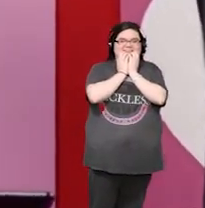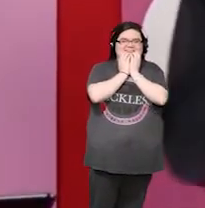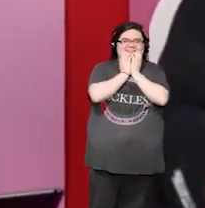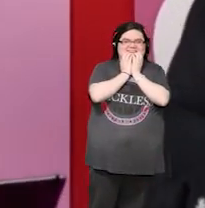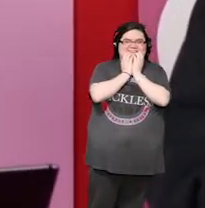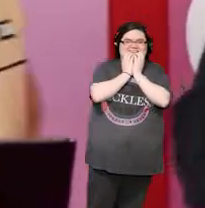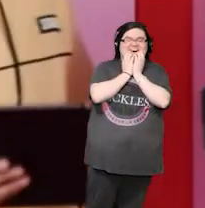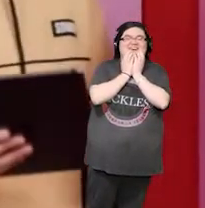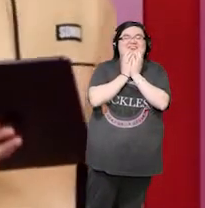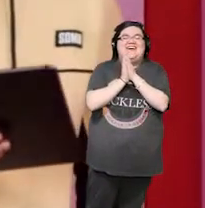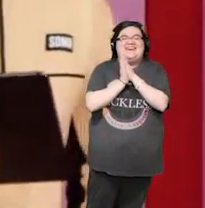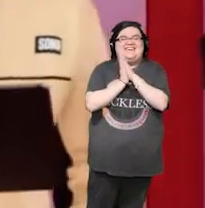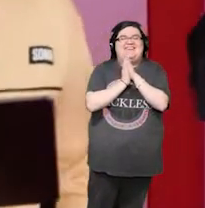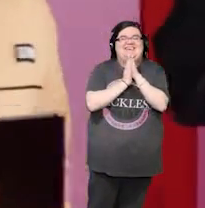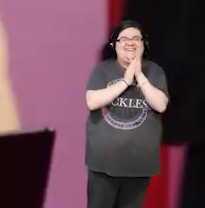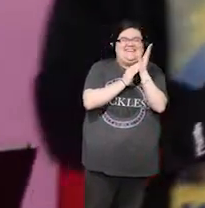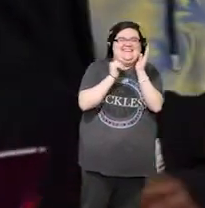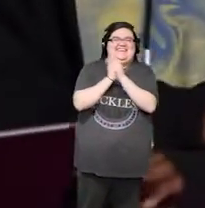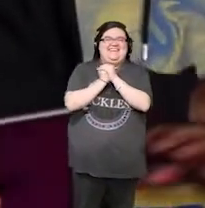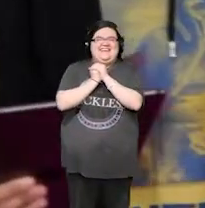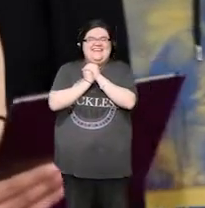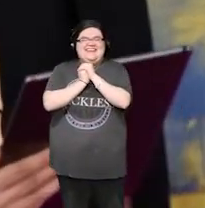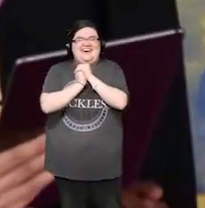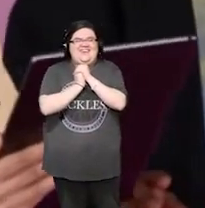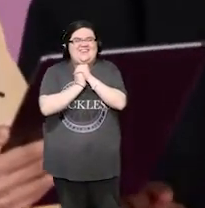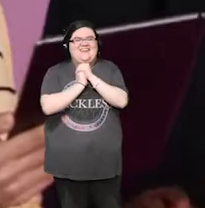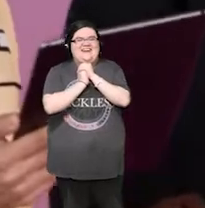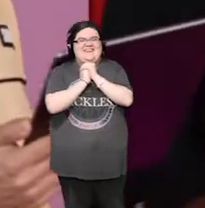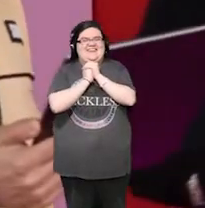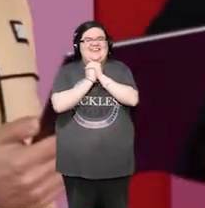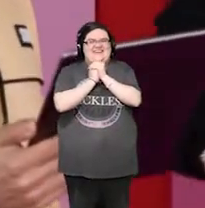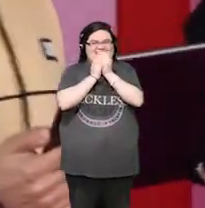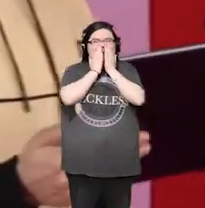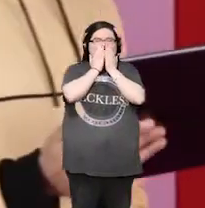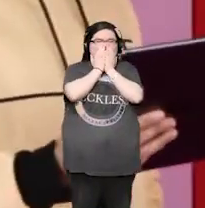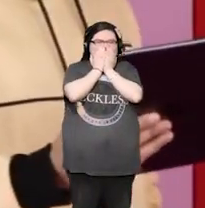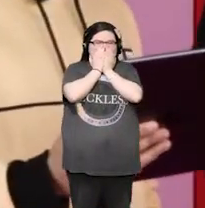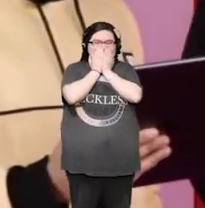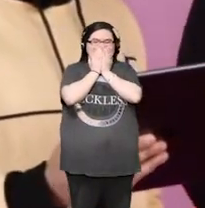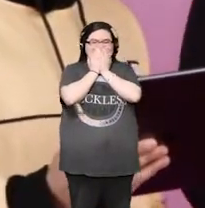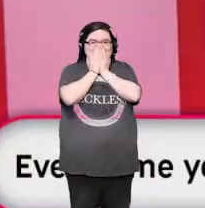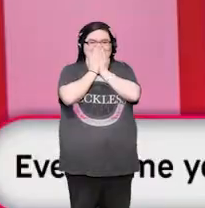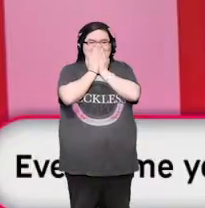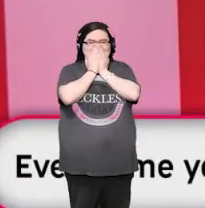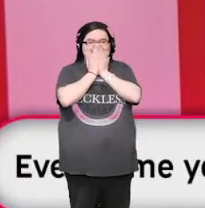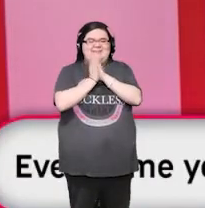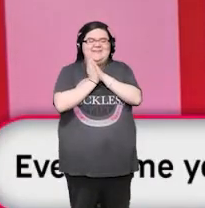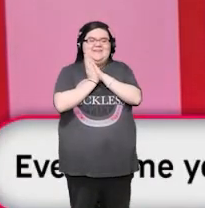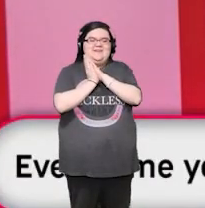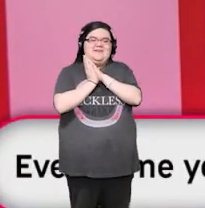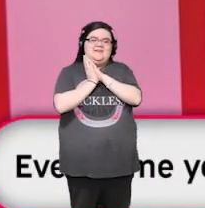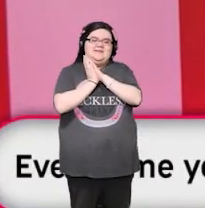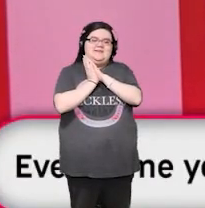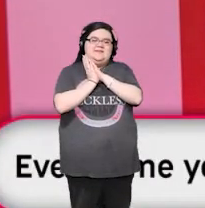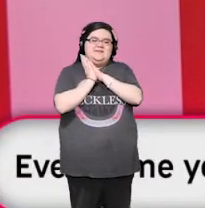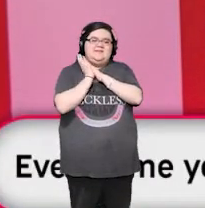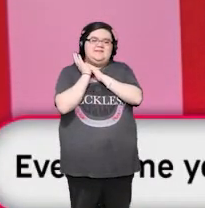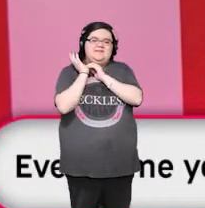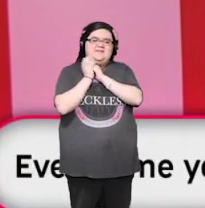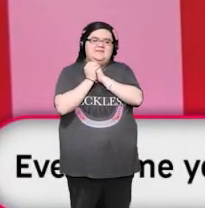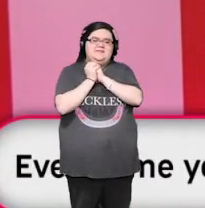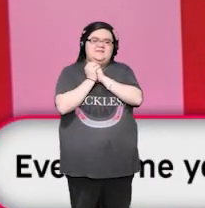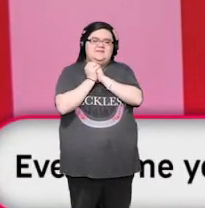have a whole different. Oh my god! Oh my god! No! Wait. So every time you laugh,